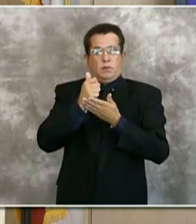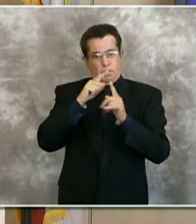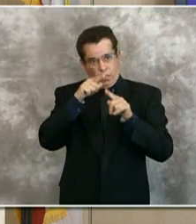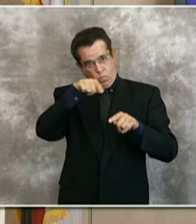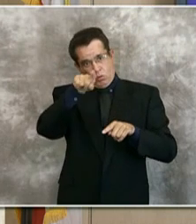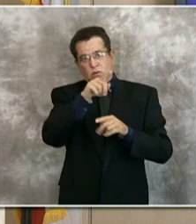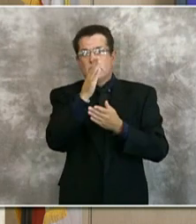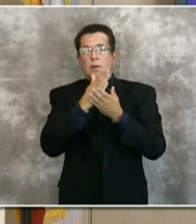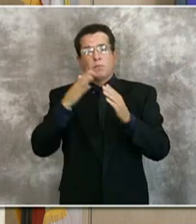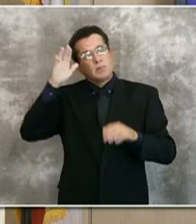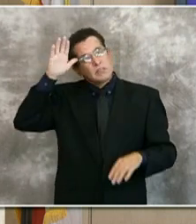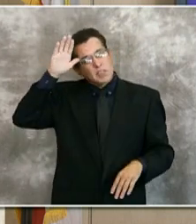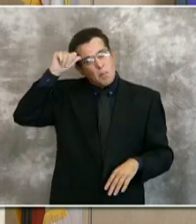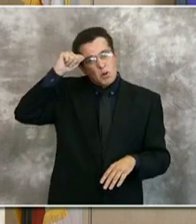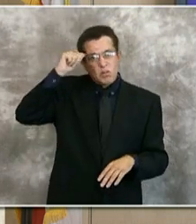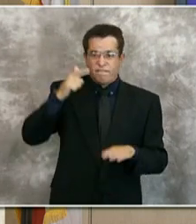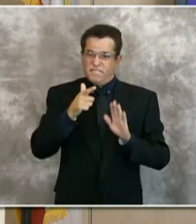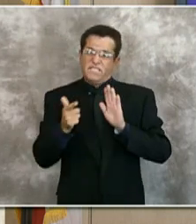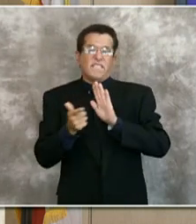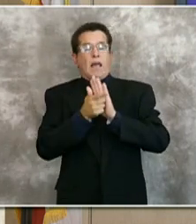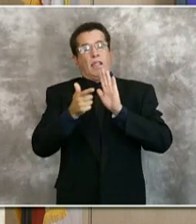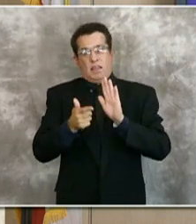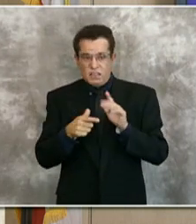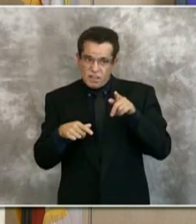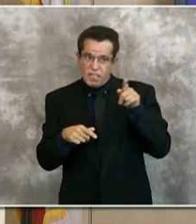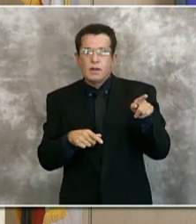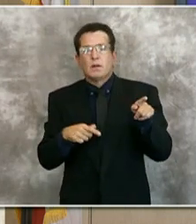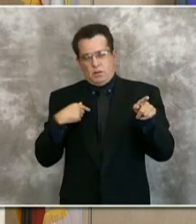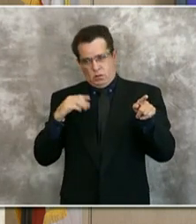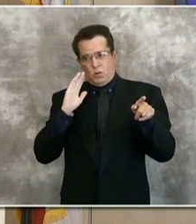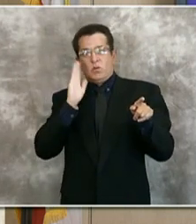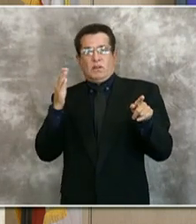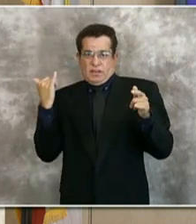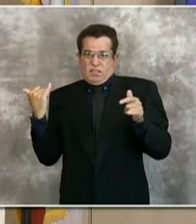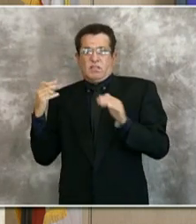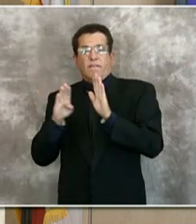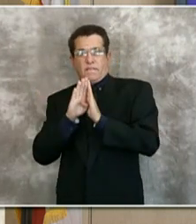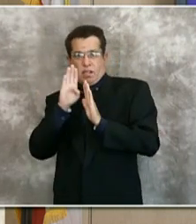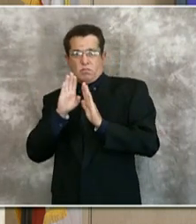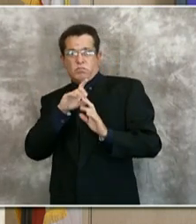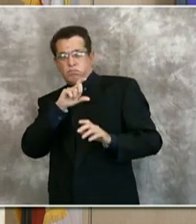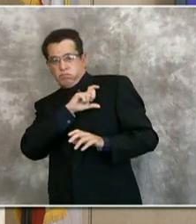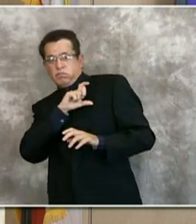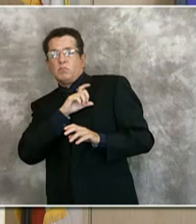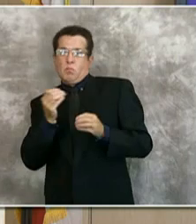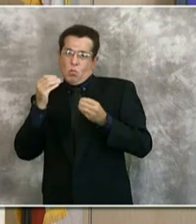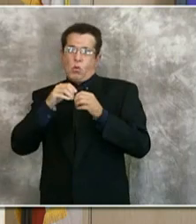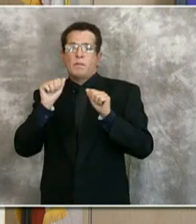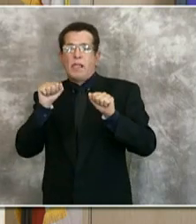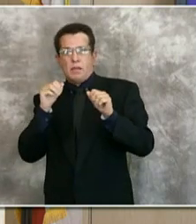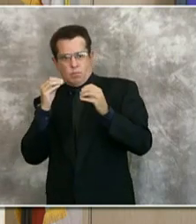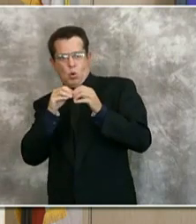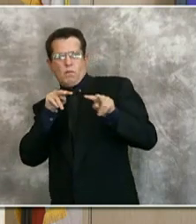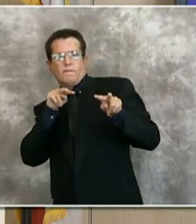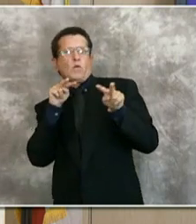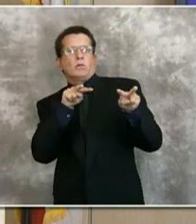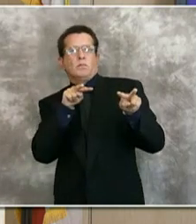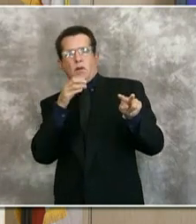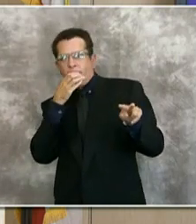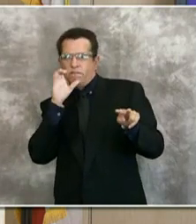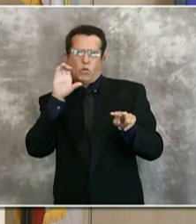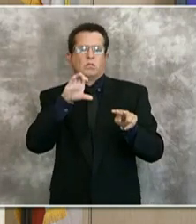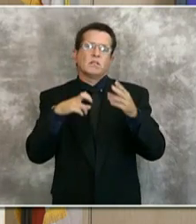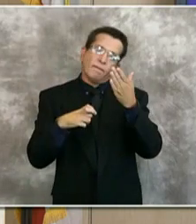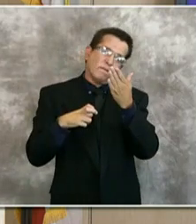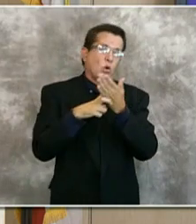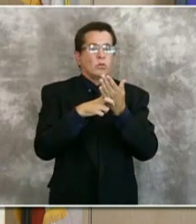flagrantly violating the public health orders, there will be in the works increased ability to provide more enforcement. As